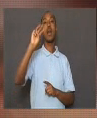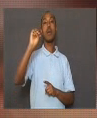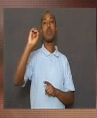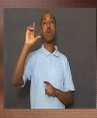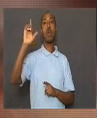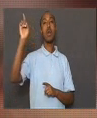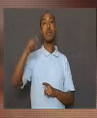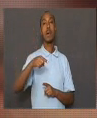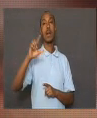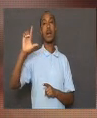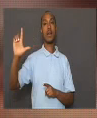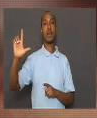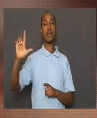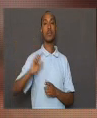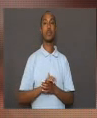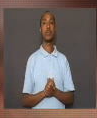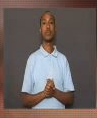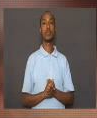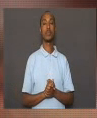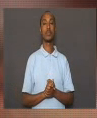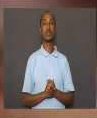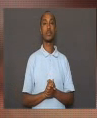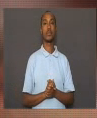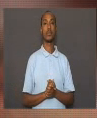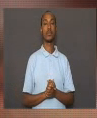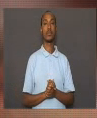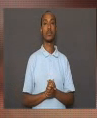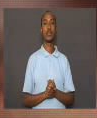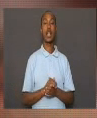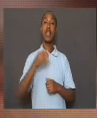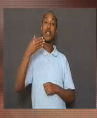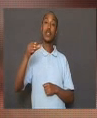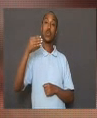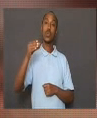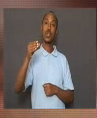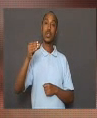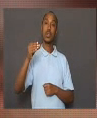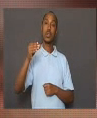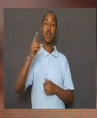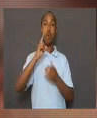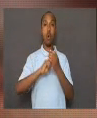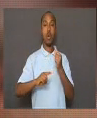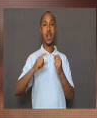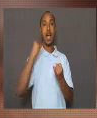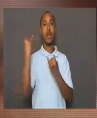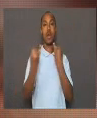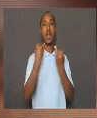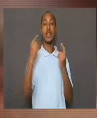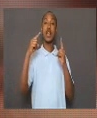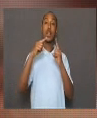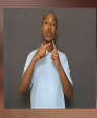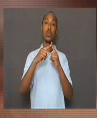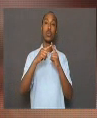0.1 mole of ammonia per liter, the solution will only ionize to